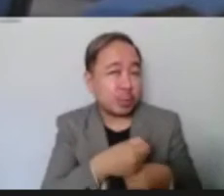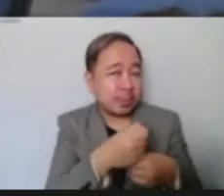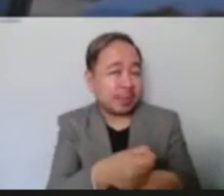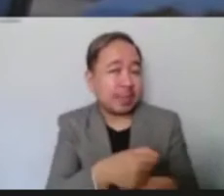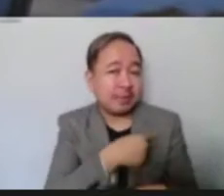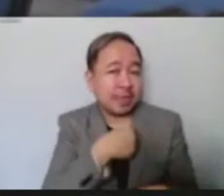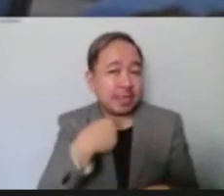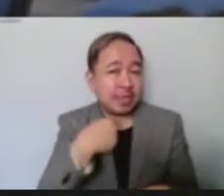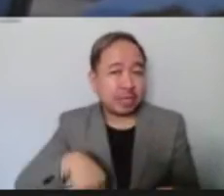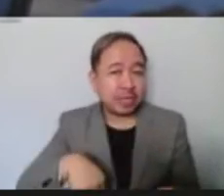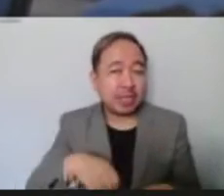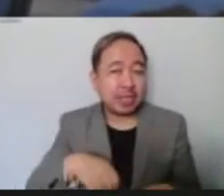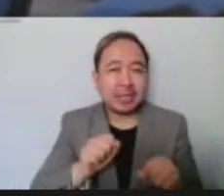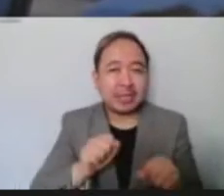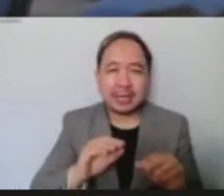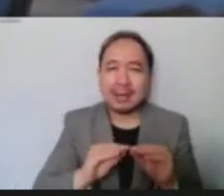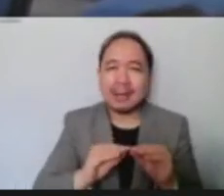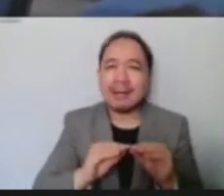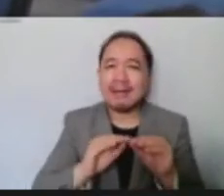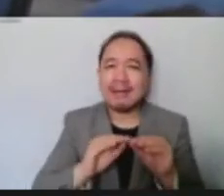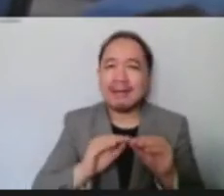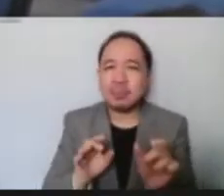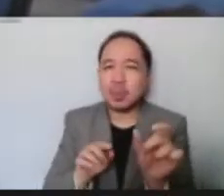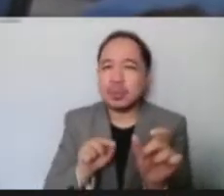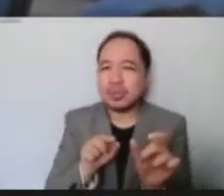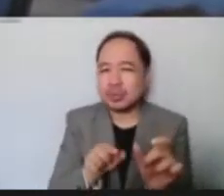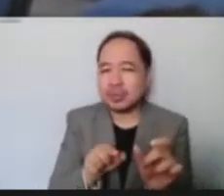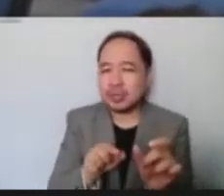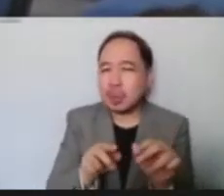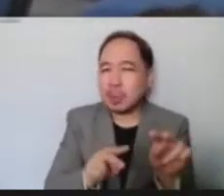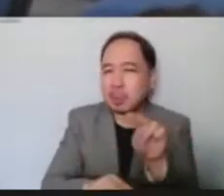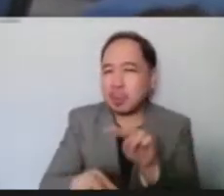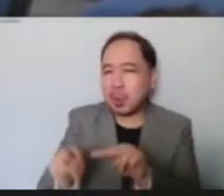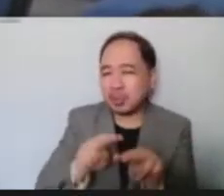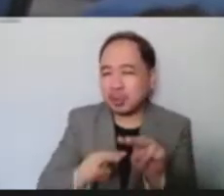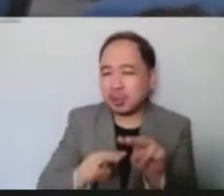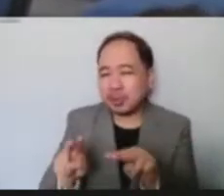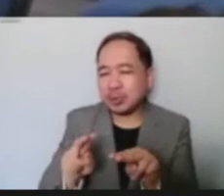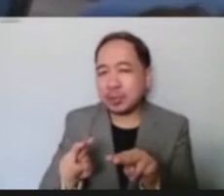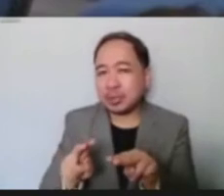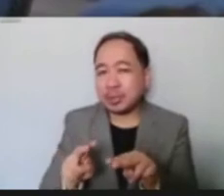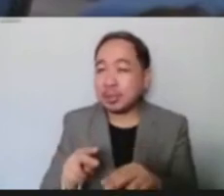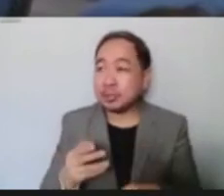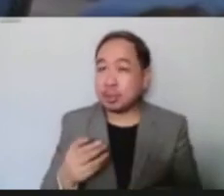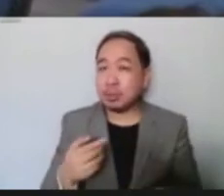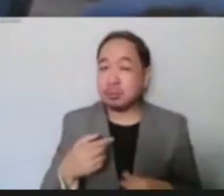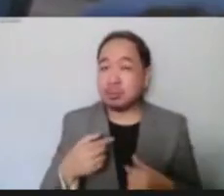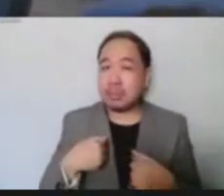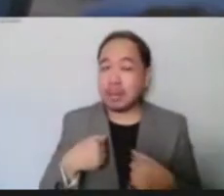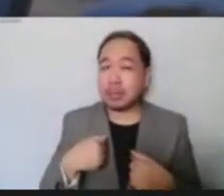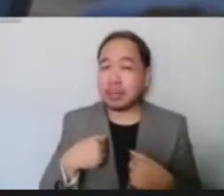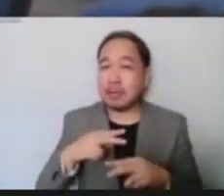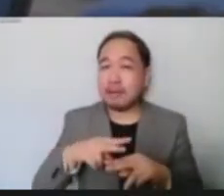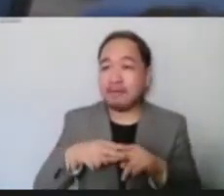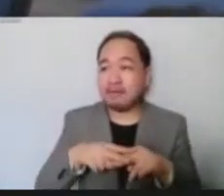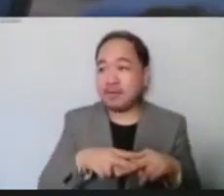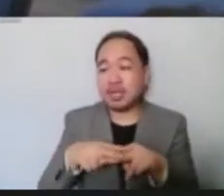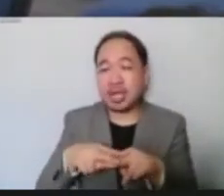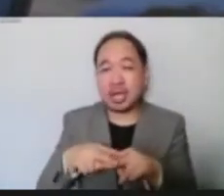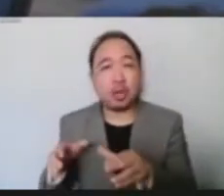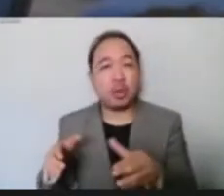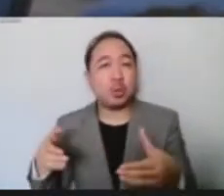if they can clarify their position because from our perspective from the vision delegation